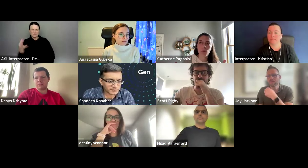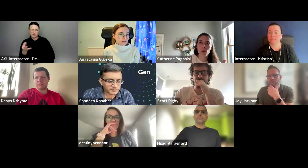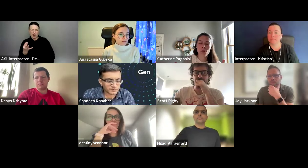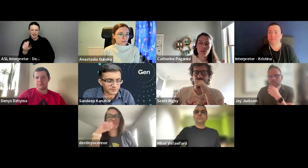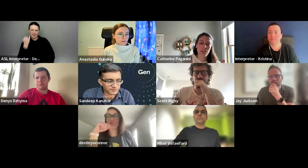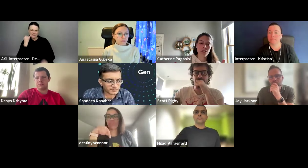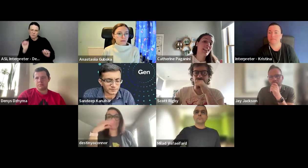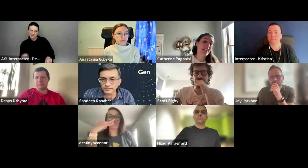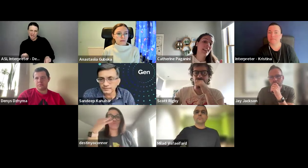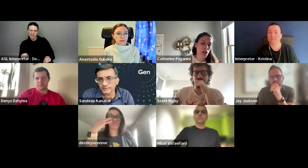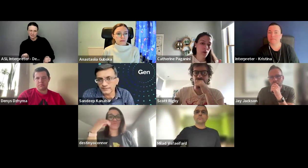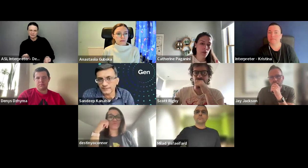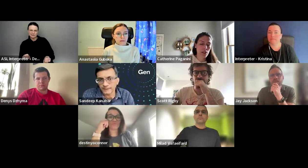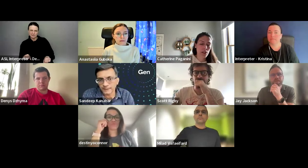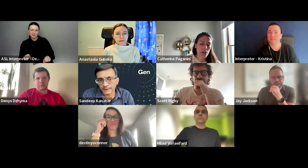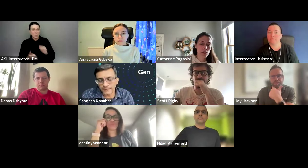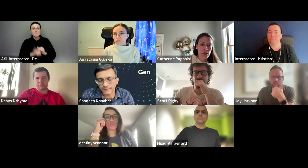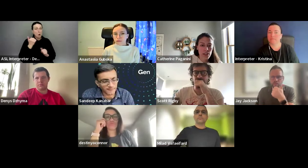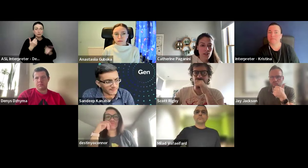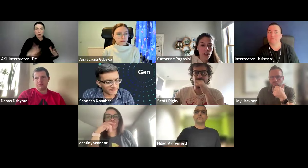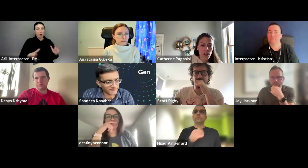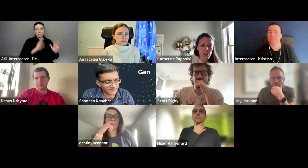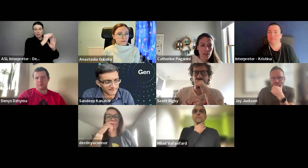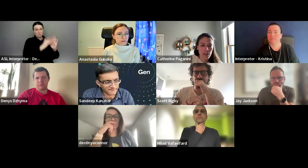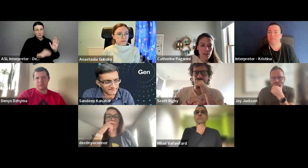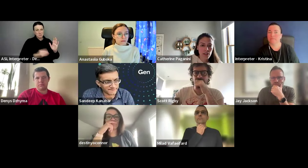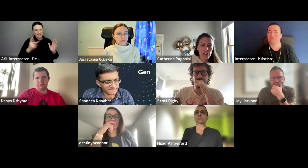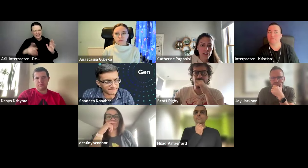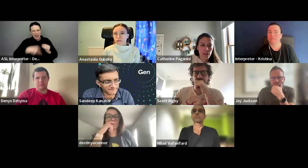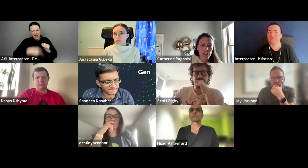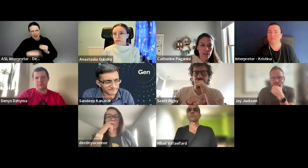possible. Most of it is already there, so